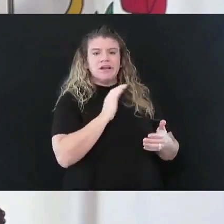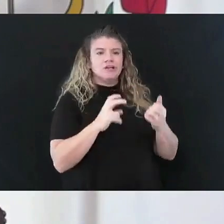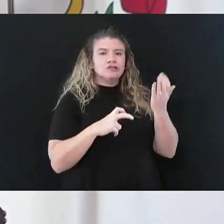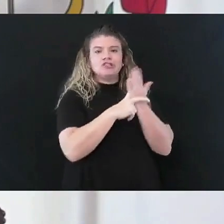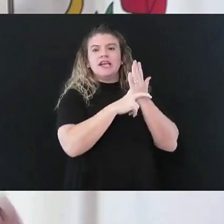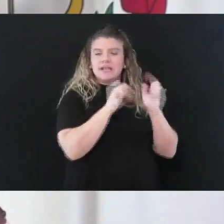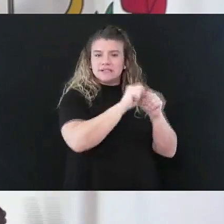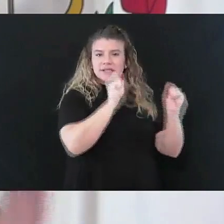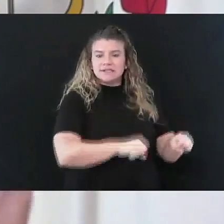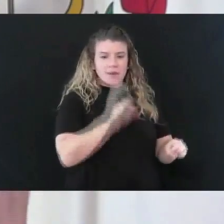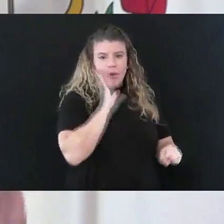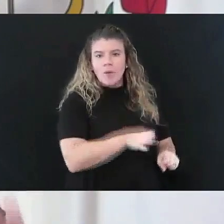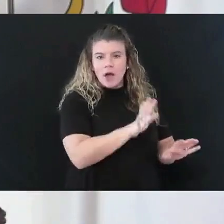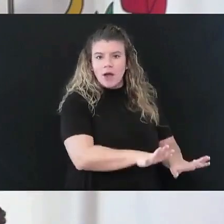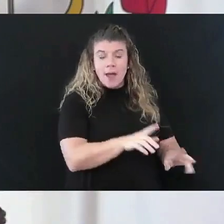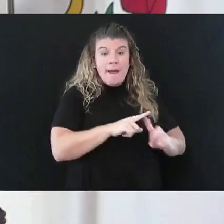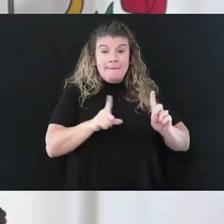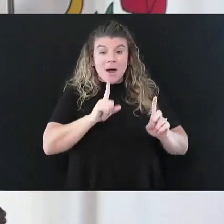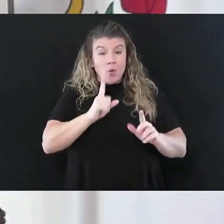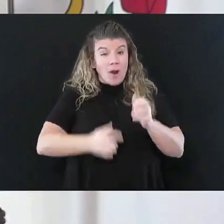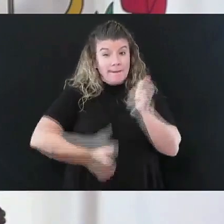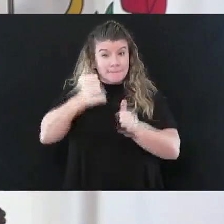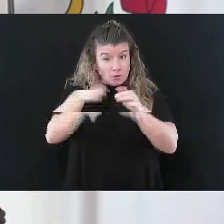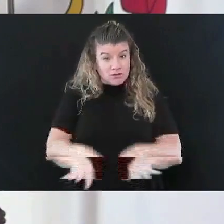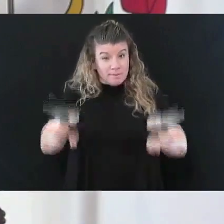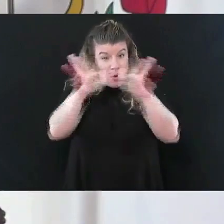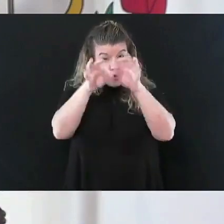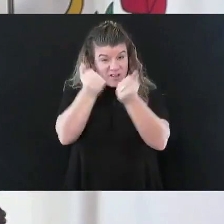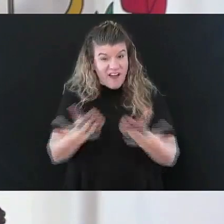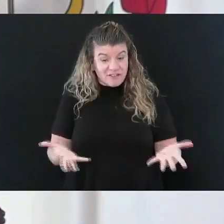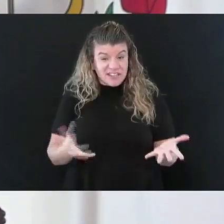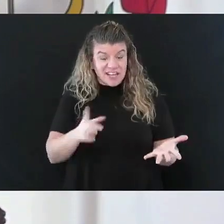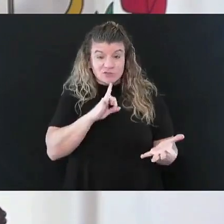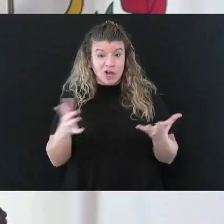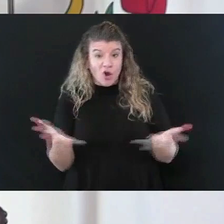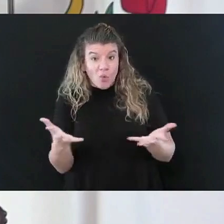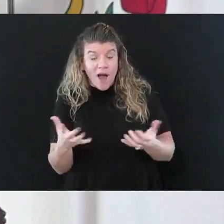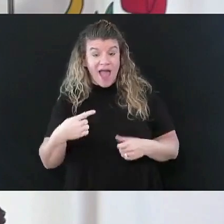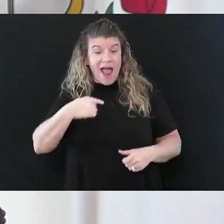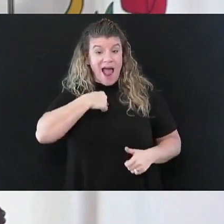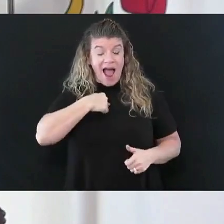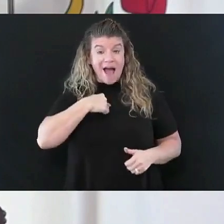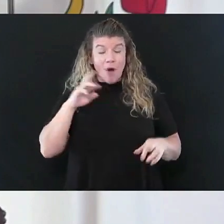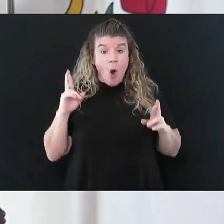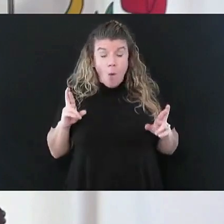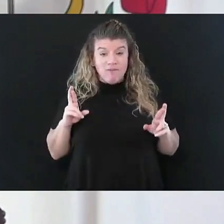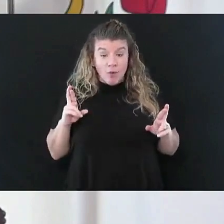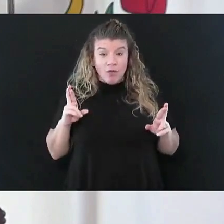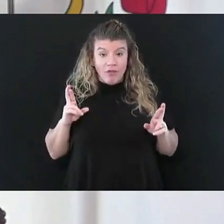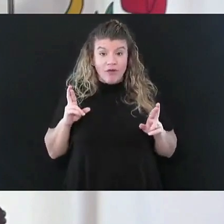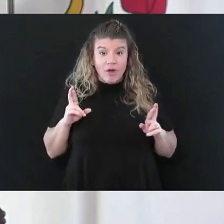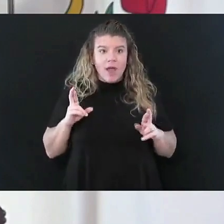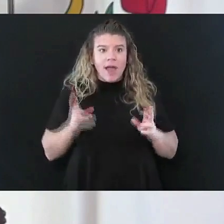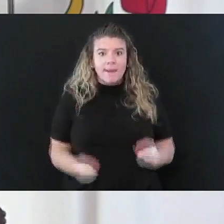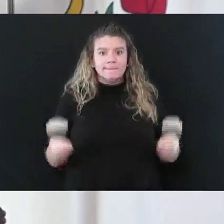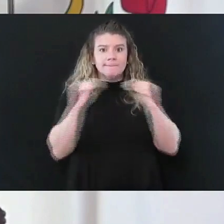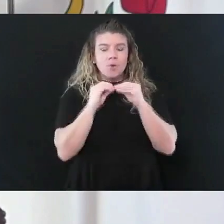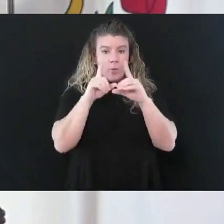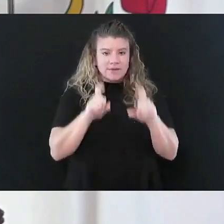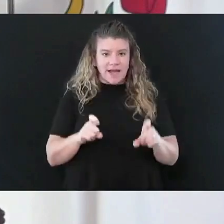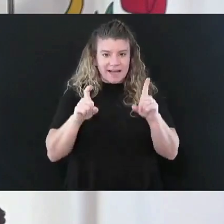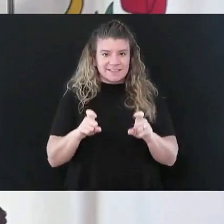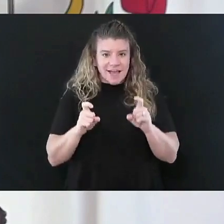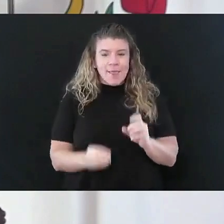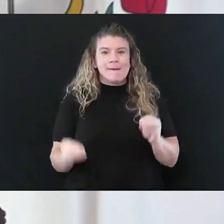stuff. But really, when it really boils right down to it, what I am very, very hopeful of is the more we test, the more